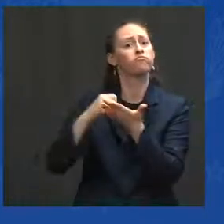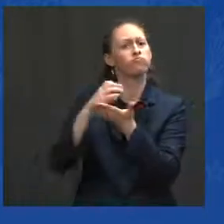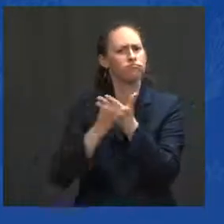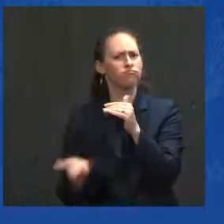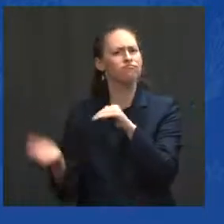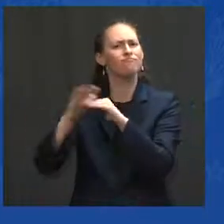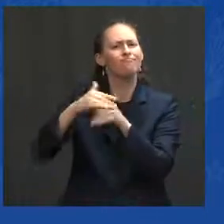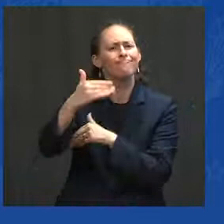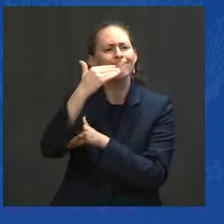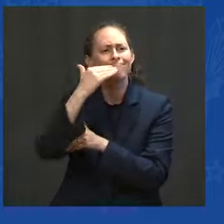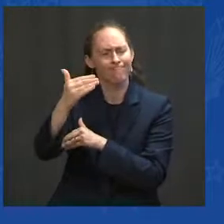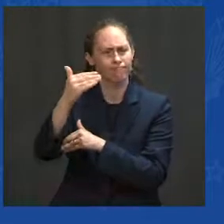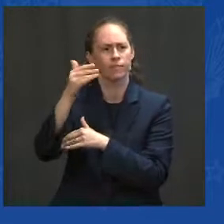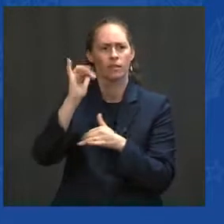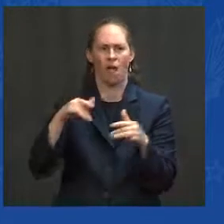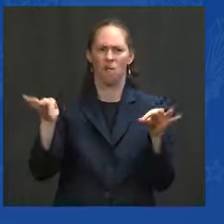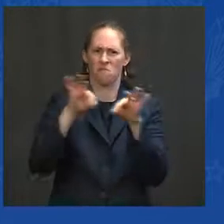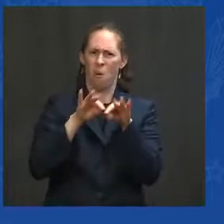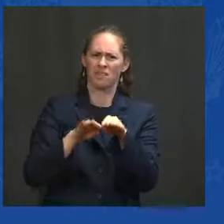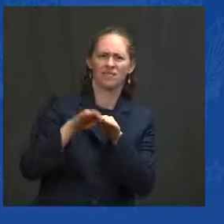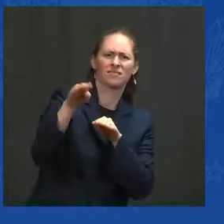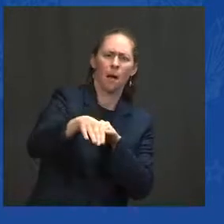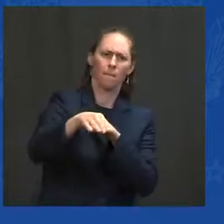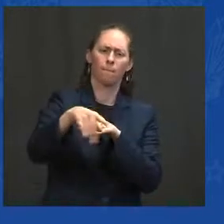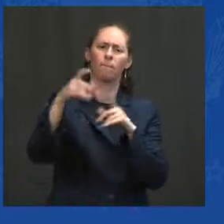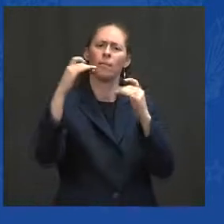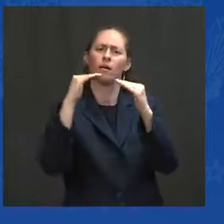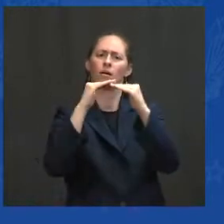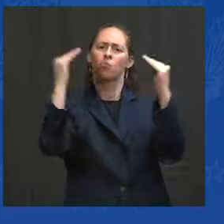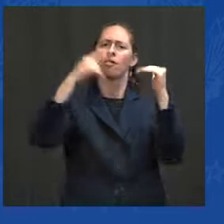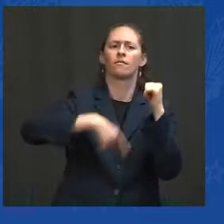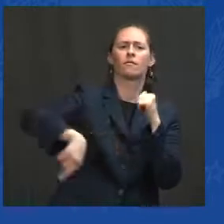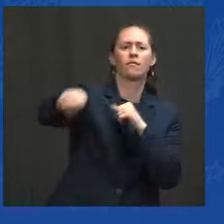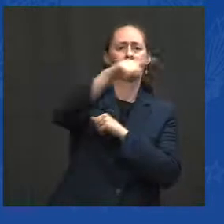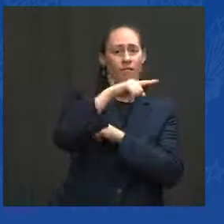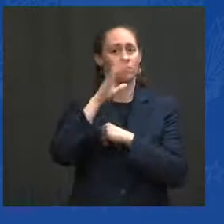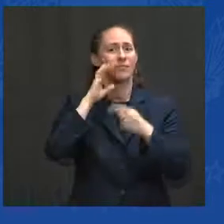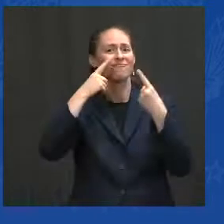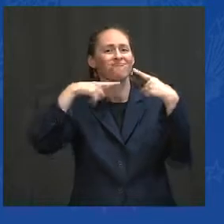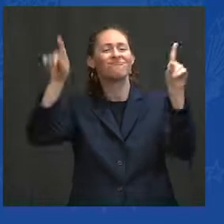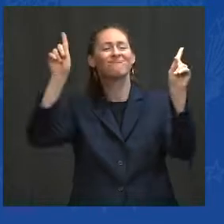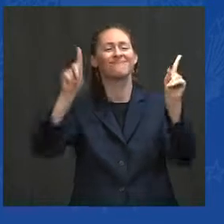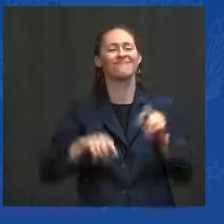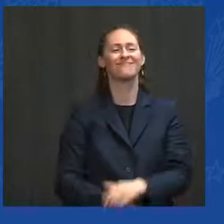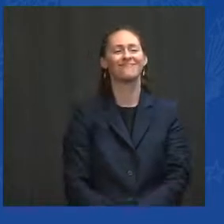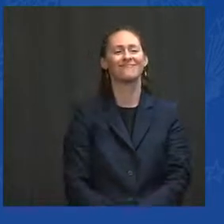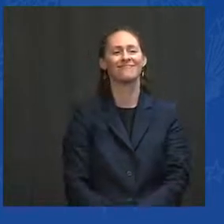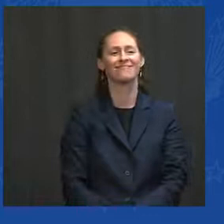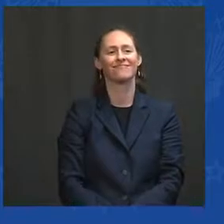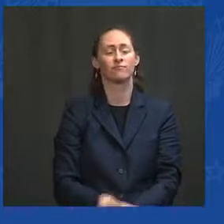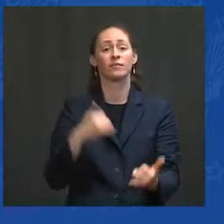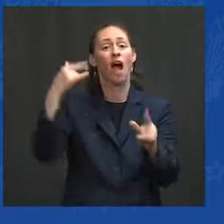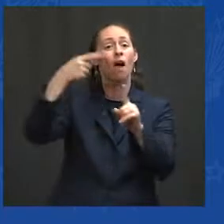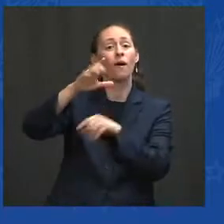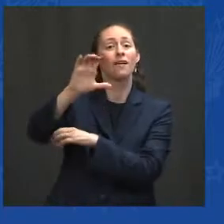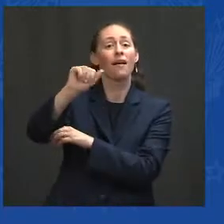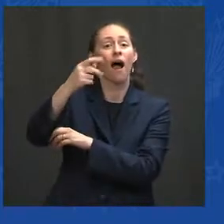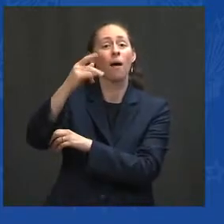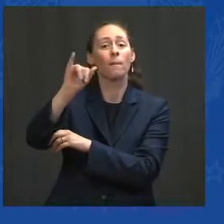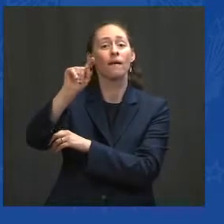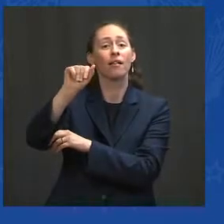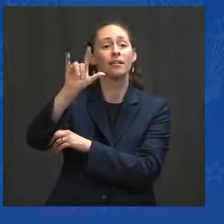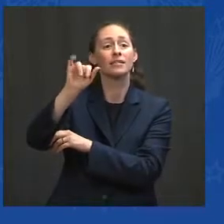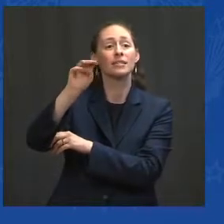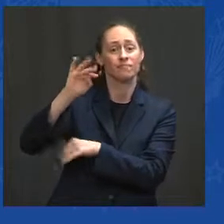that works for everybody. The heart of American capitalism is a simple idea: open and fair